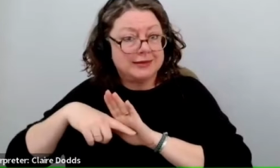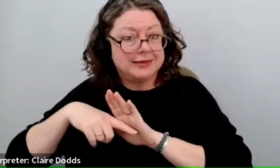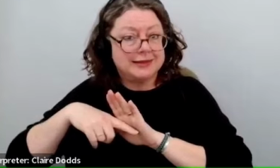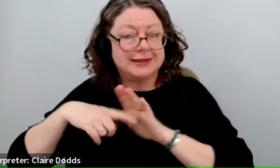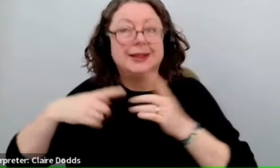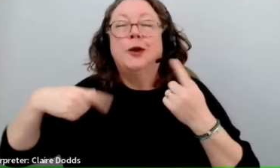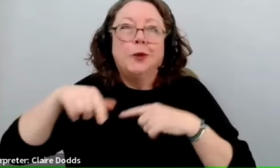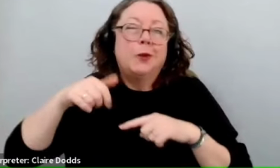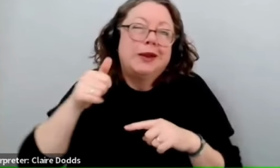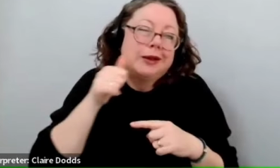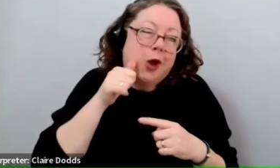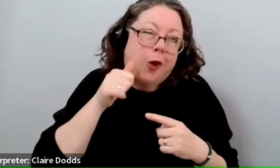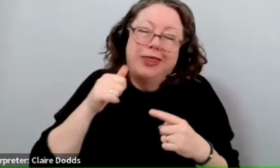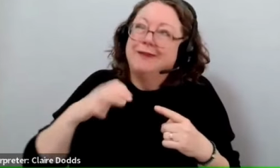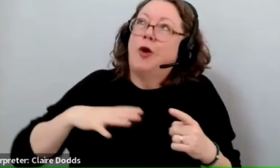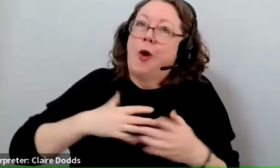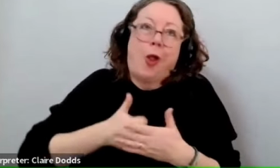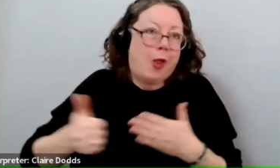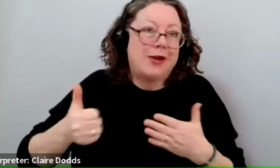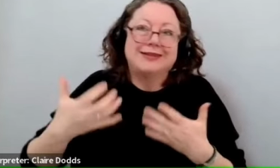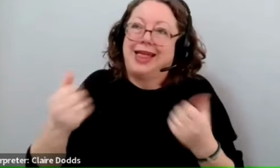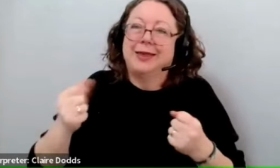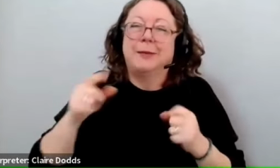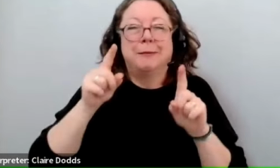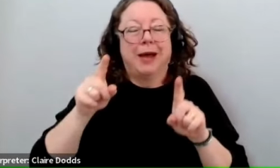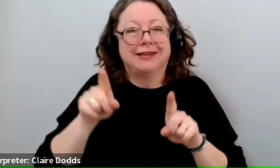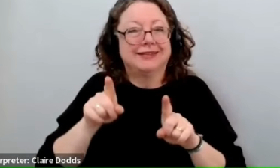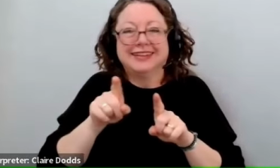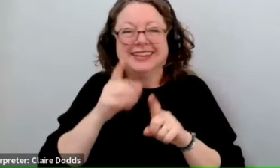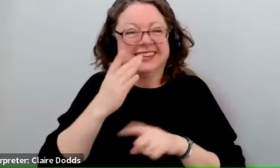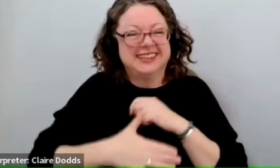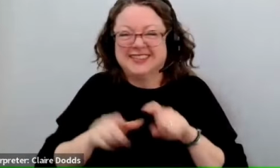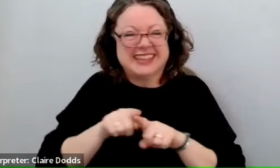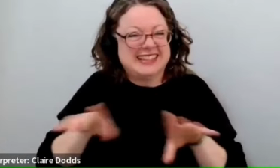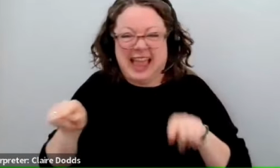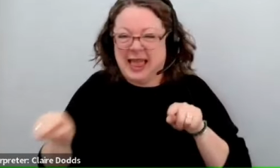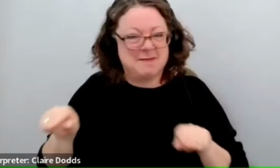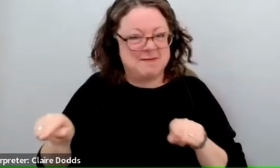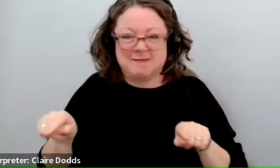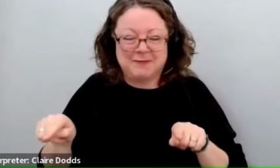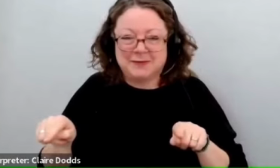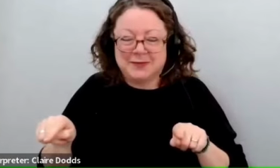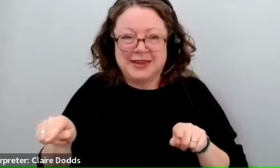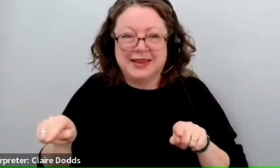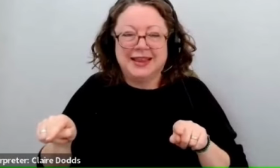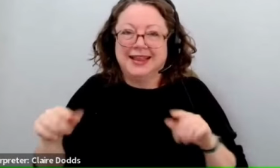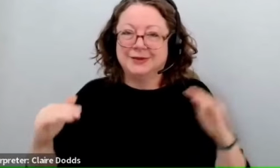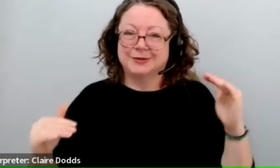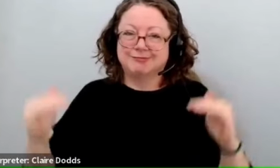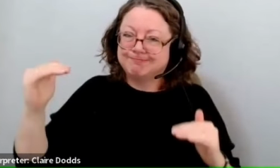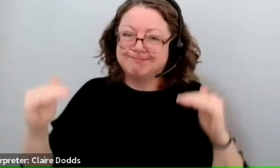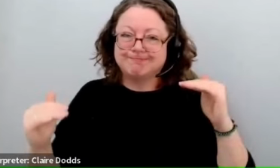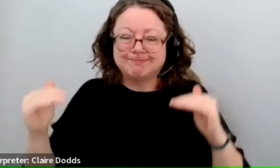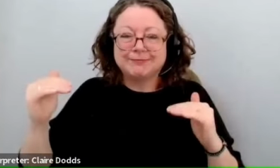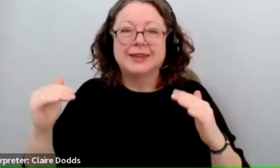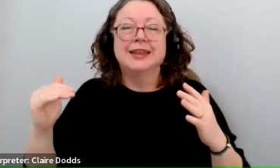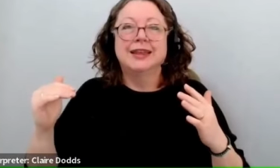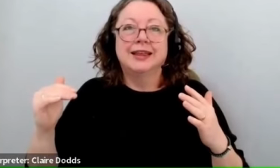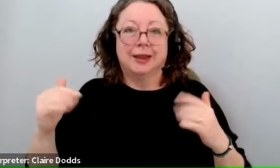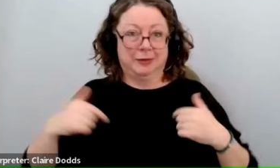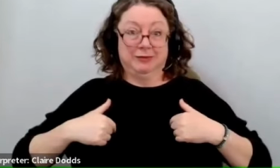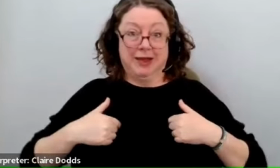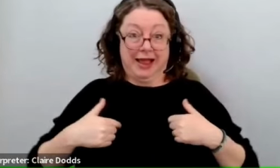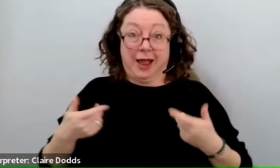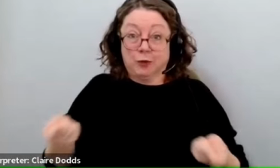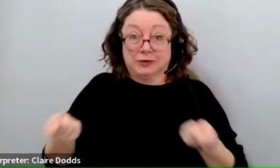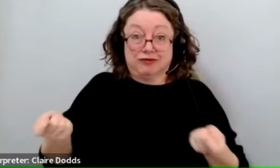of policies. We've always known that we've had those things. We've always known that they were inconsistently applied across